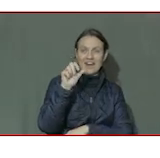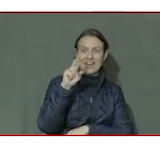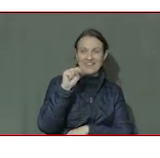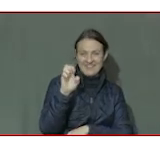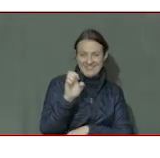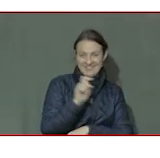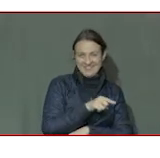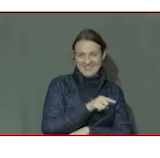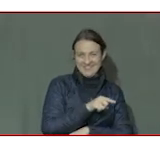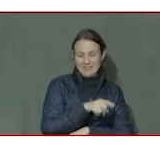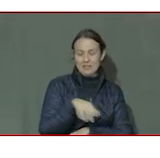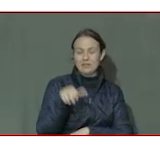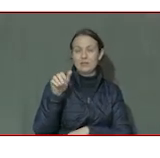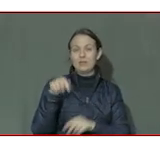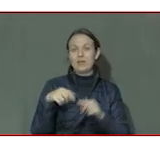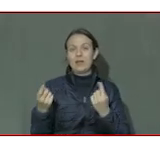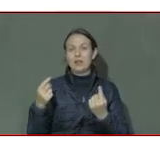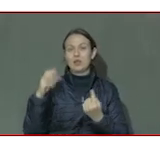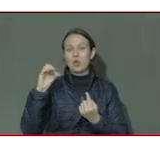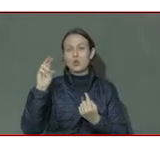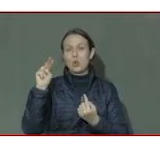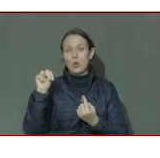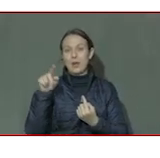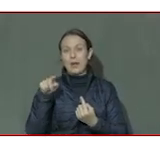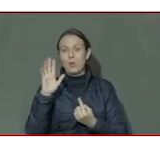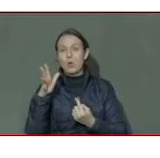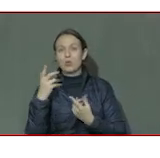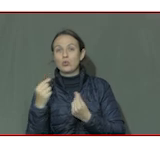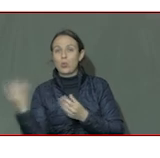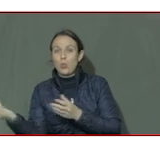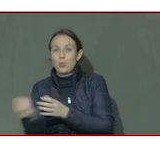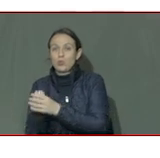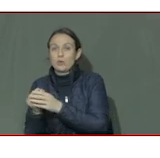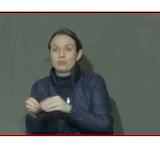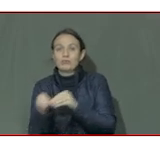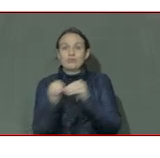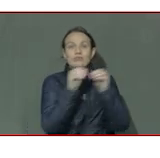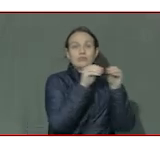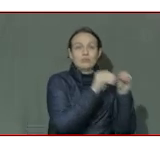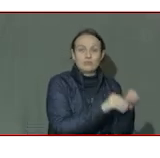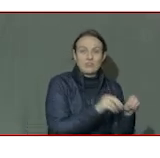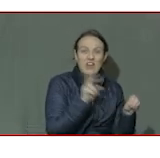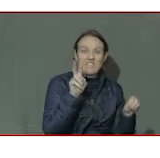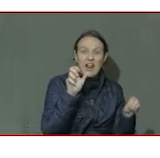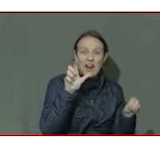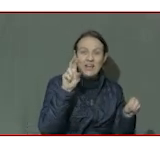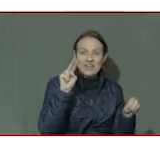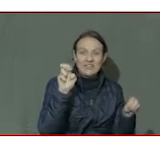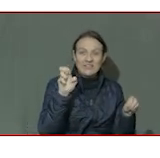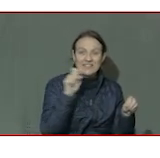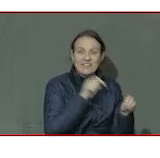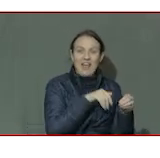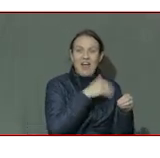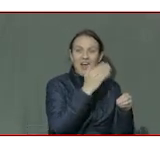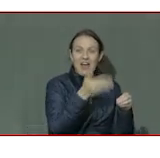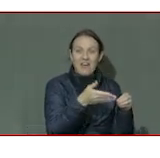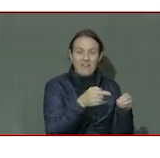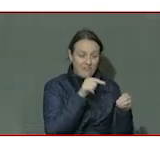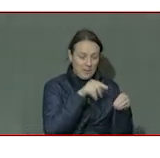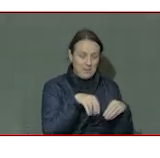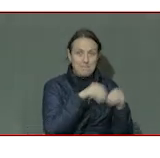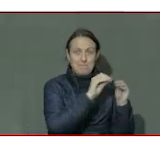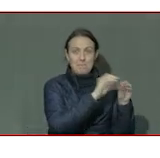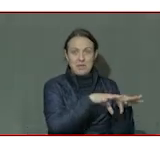the anticodon on tRNA will bring valine, which is on the after, instead